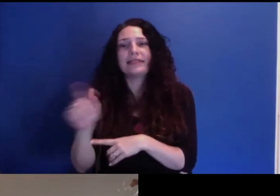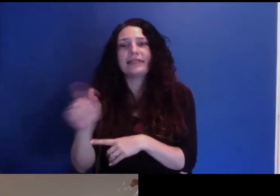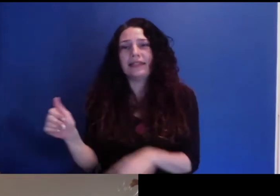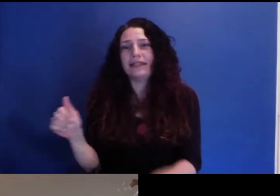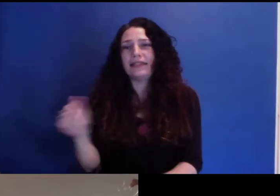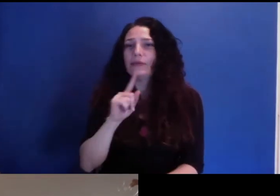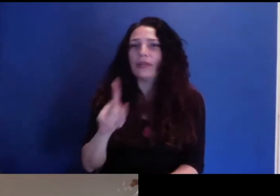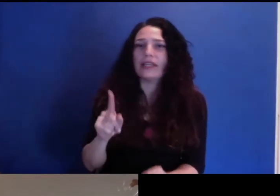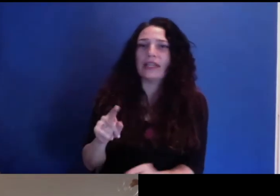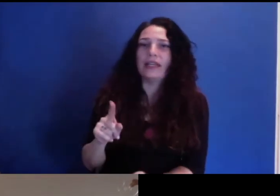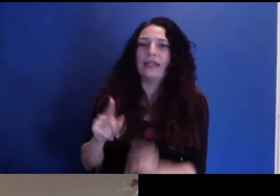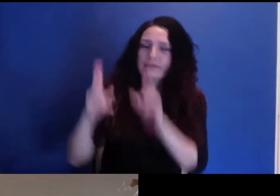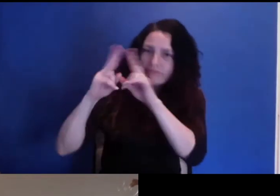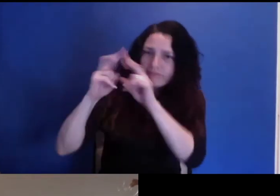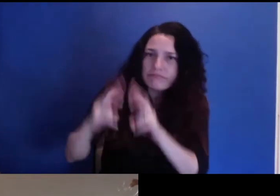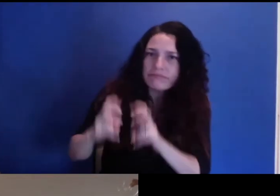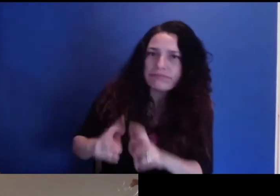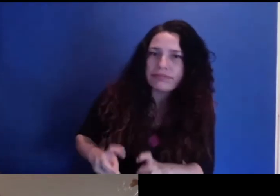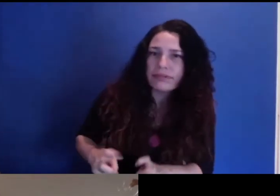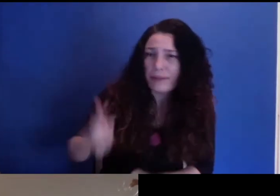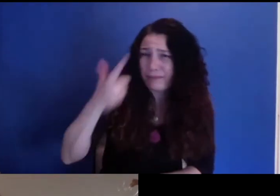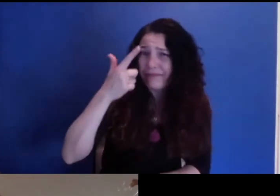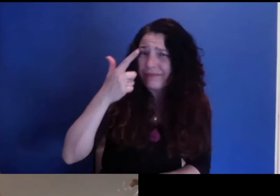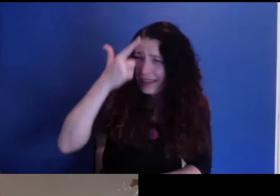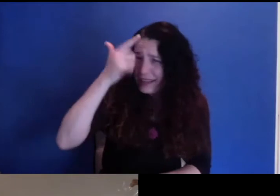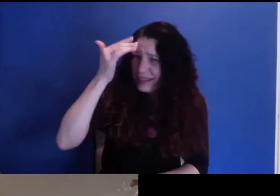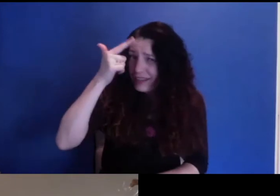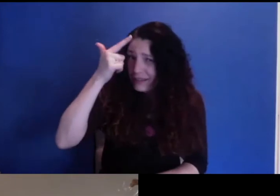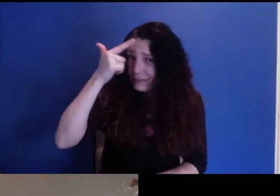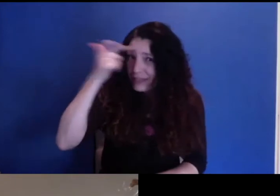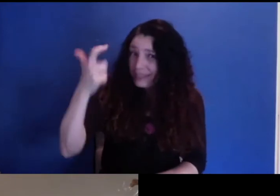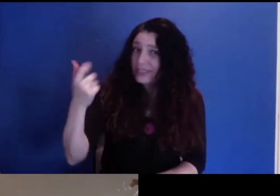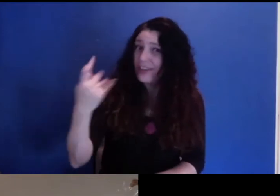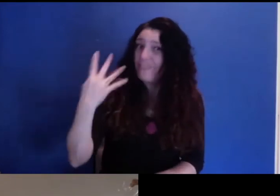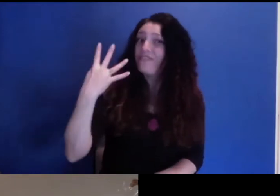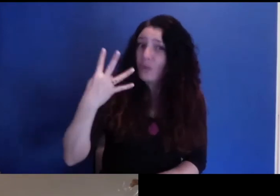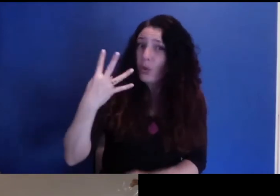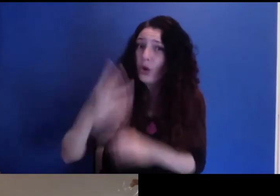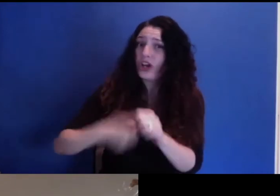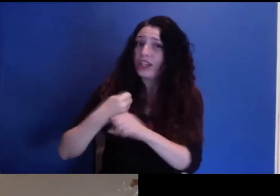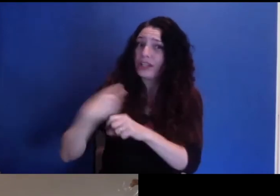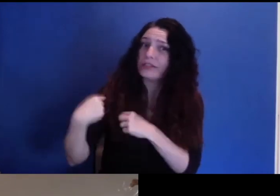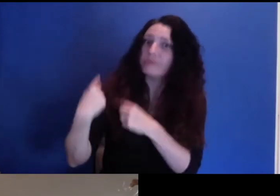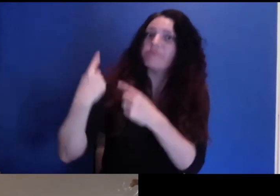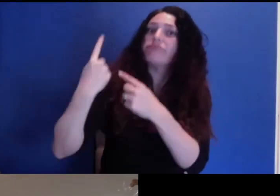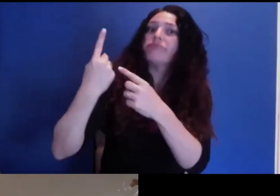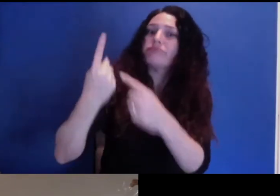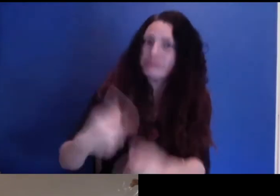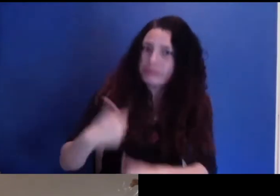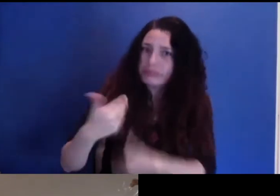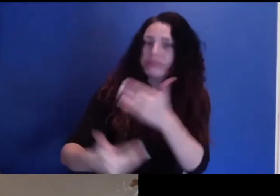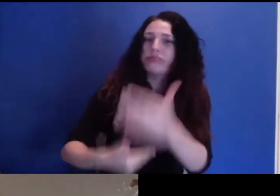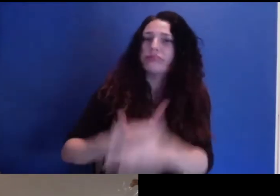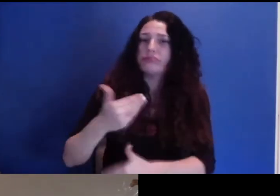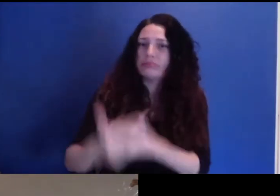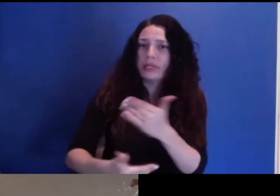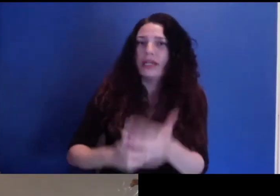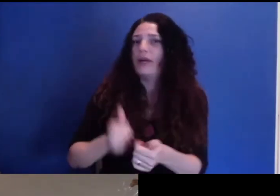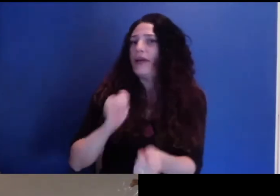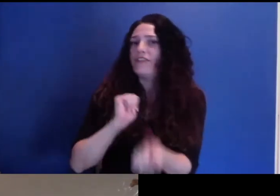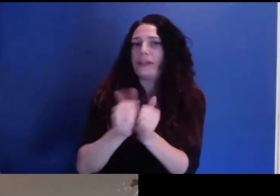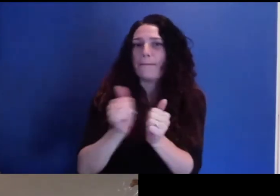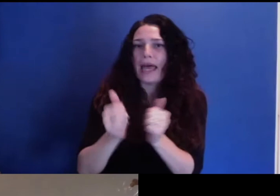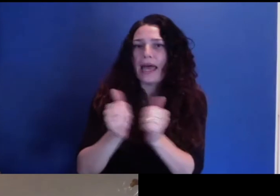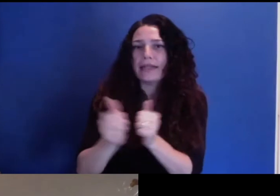mean, Special took 4 years to get made door to door, because when we pitched it in 2015, everyone passed. And I think in